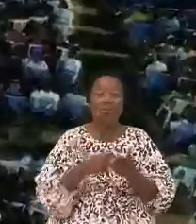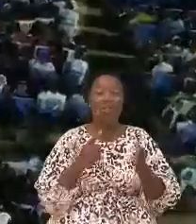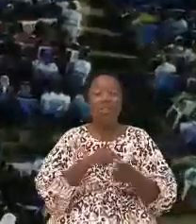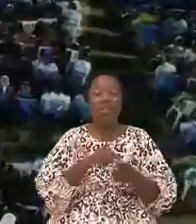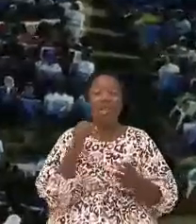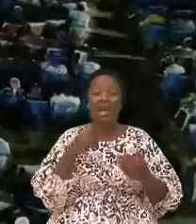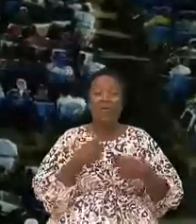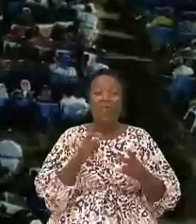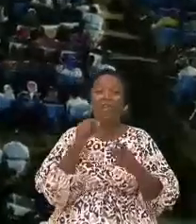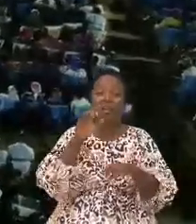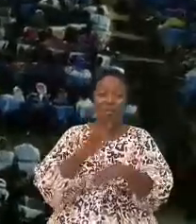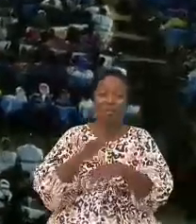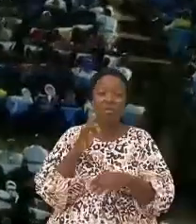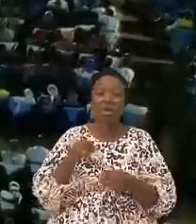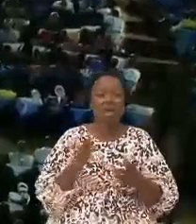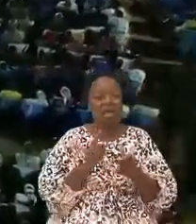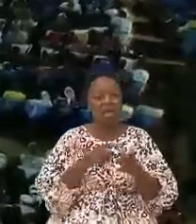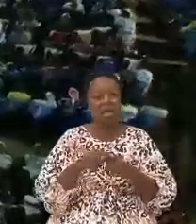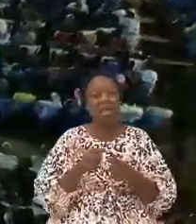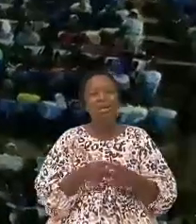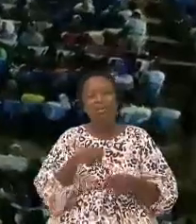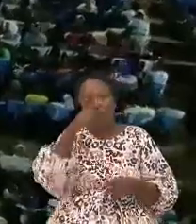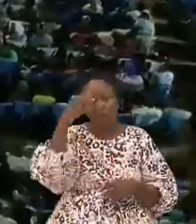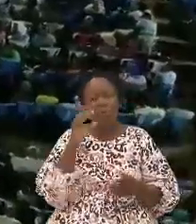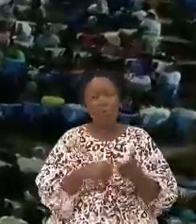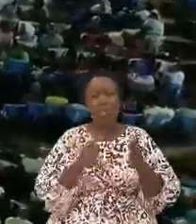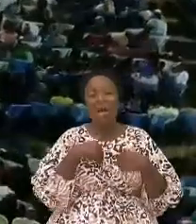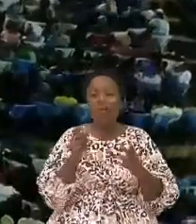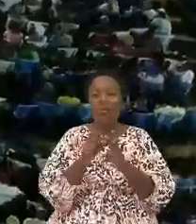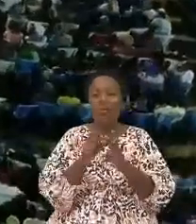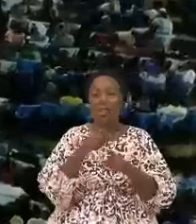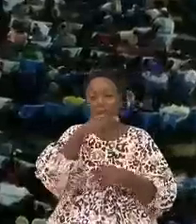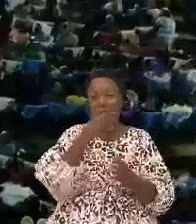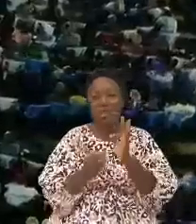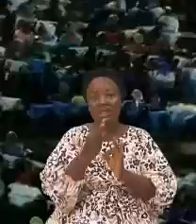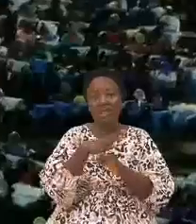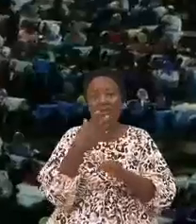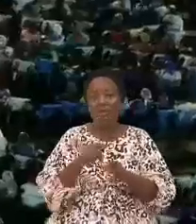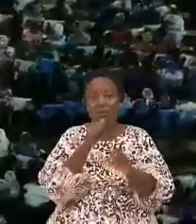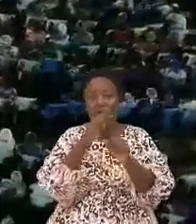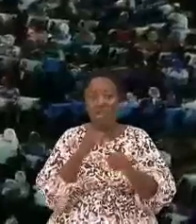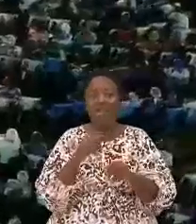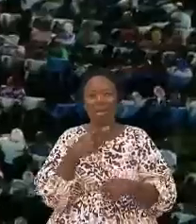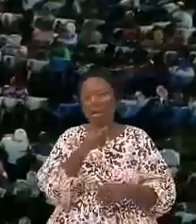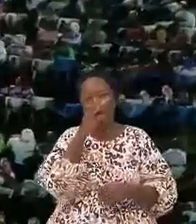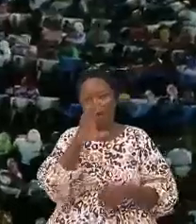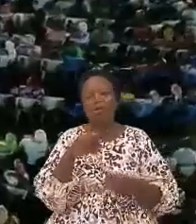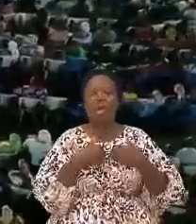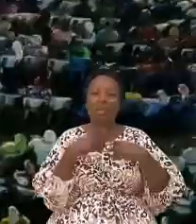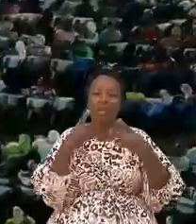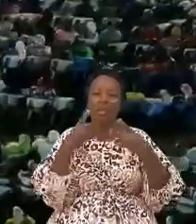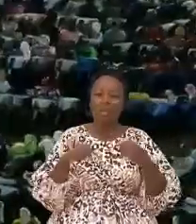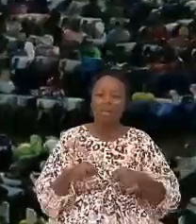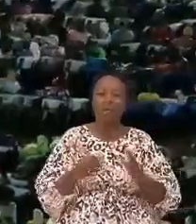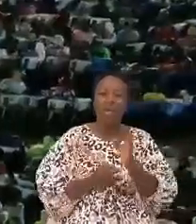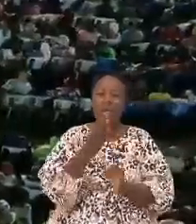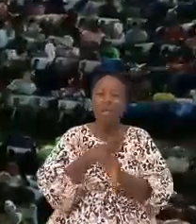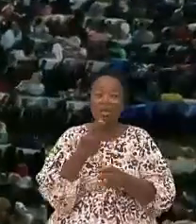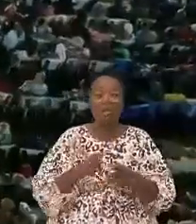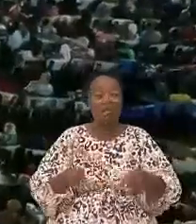fornication, that's what they have chosen. And because of what they have chosen, instead of blessing, a curse has